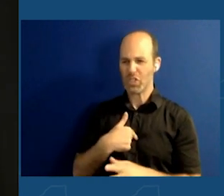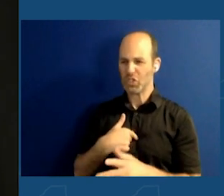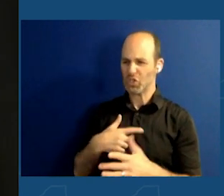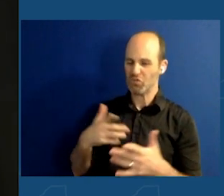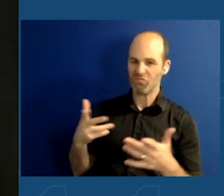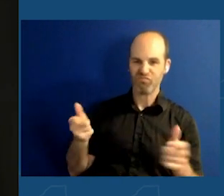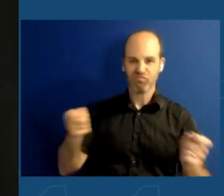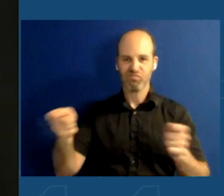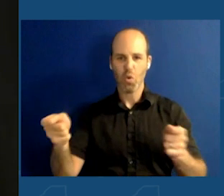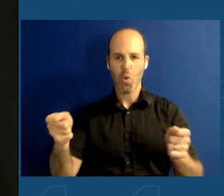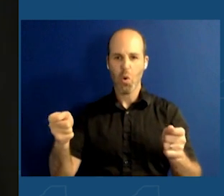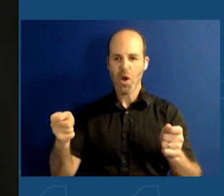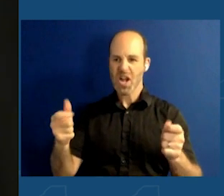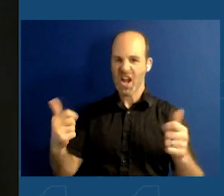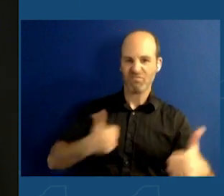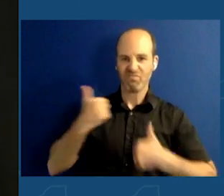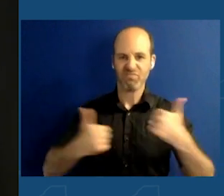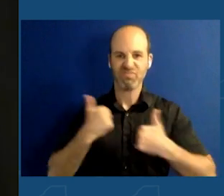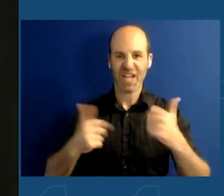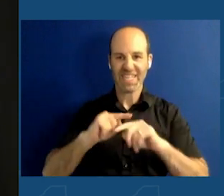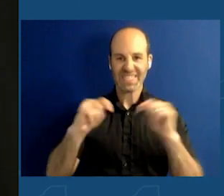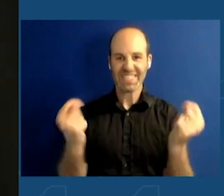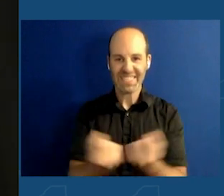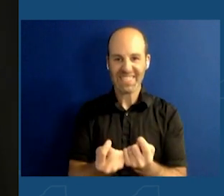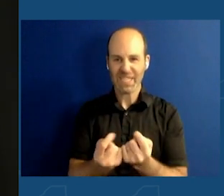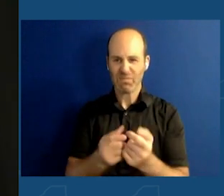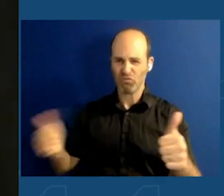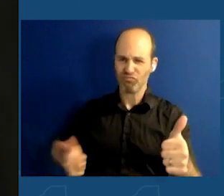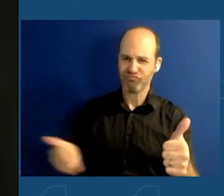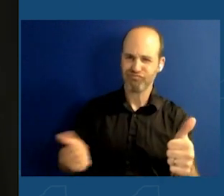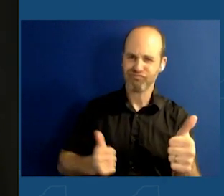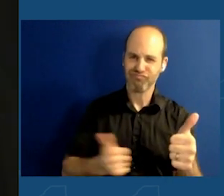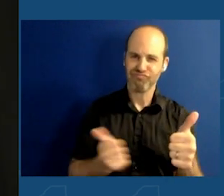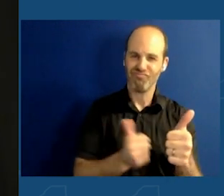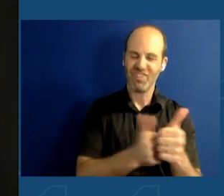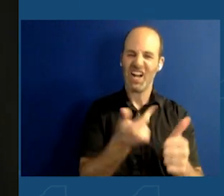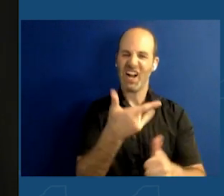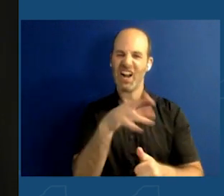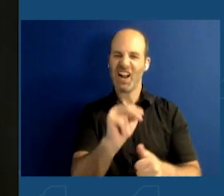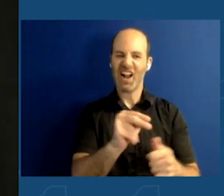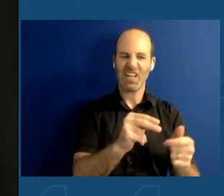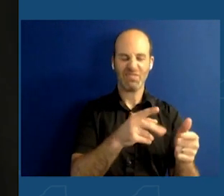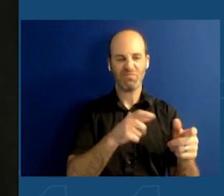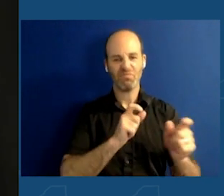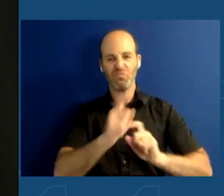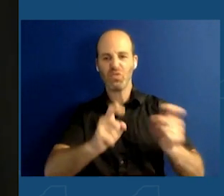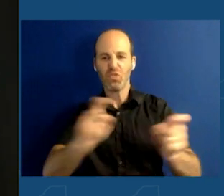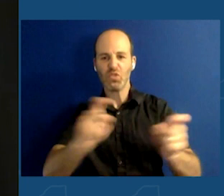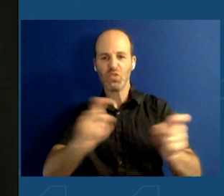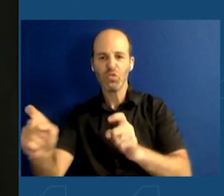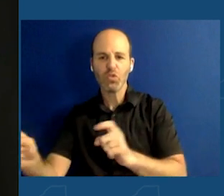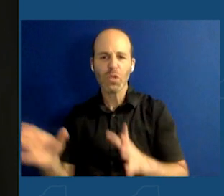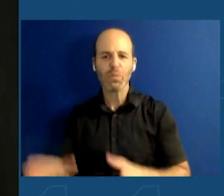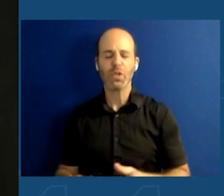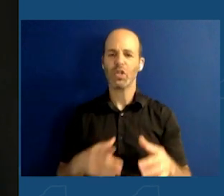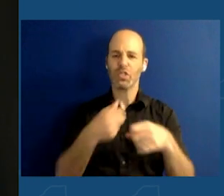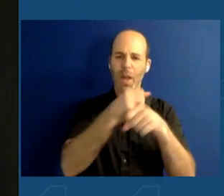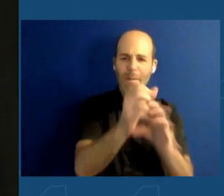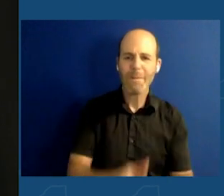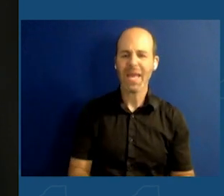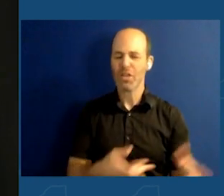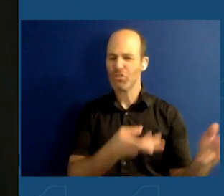to go after these gun distributors, manufacturers, users, traffickers.